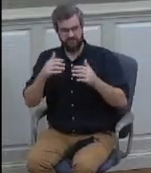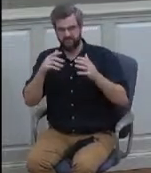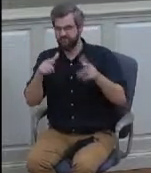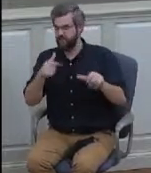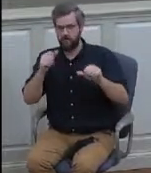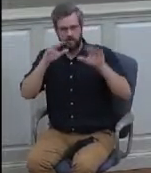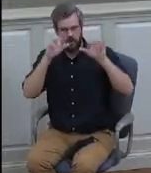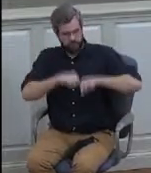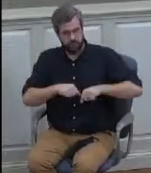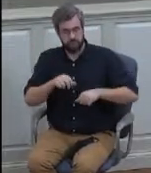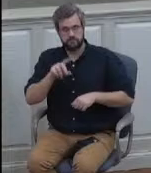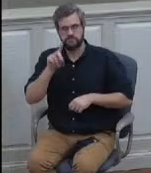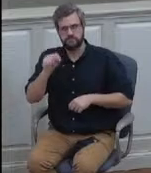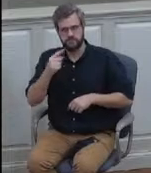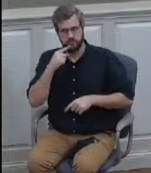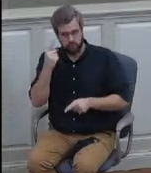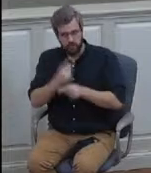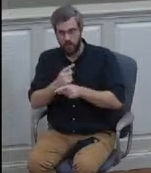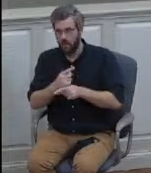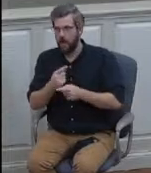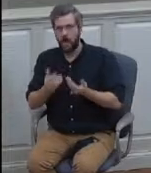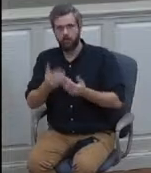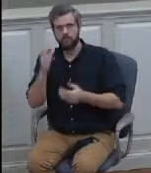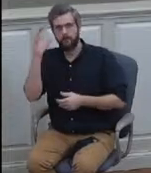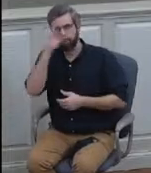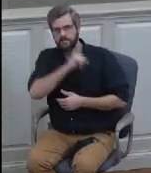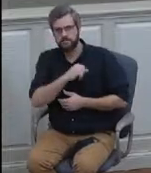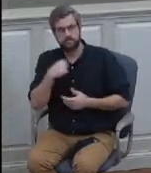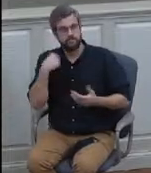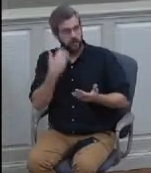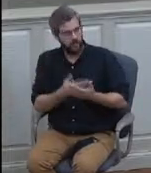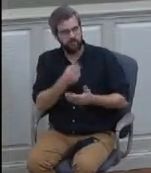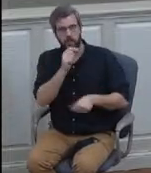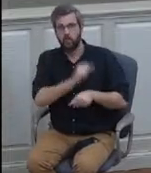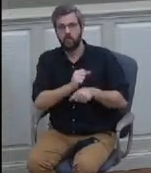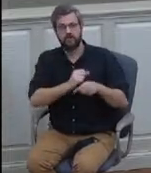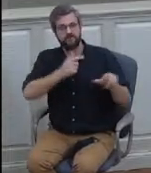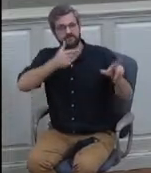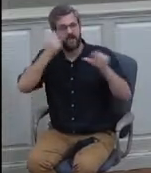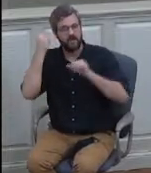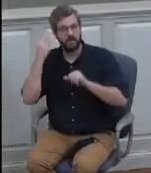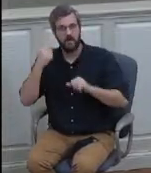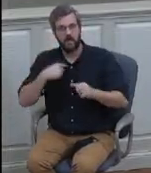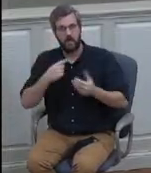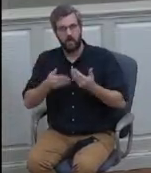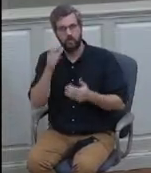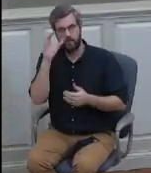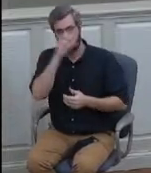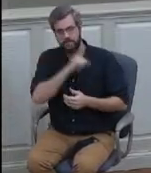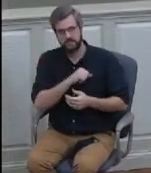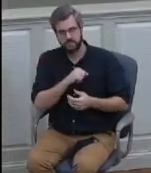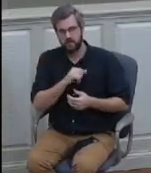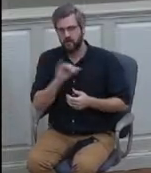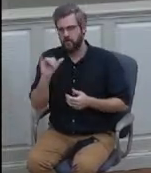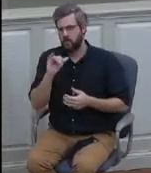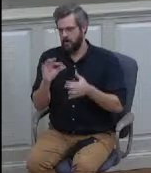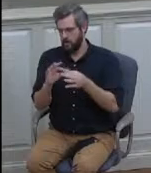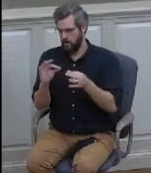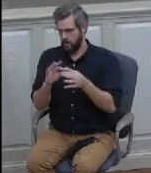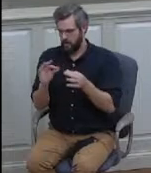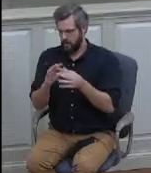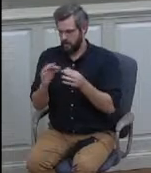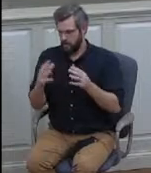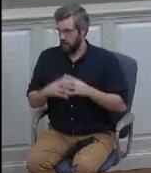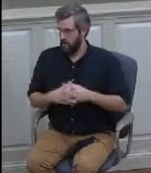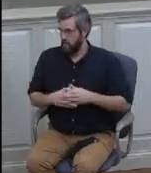I almost didn't get down there in time to see it because they were working so fast. And I also want to comment that